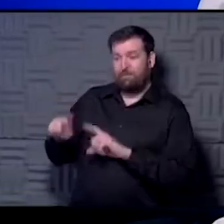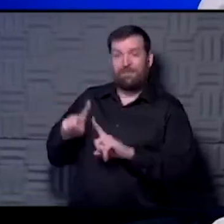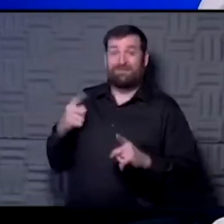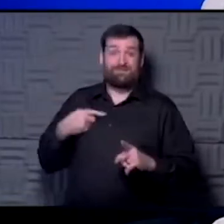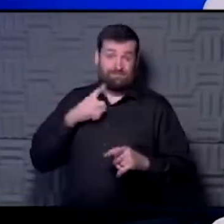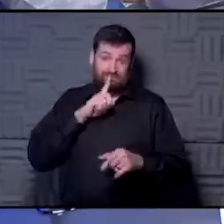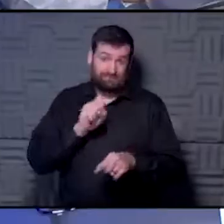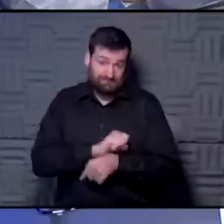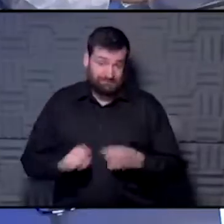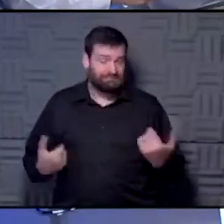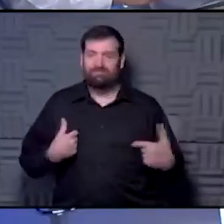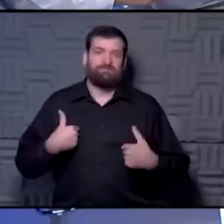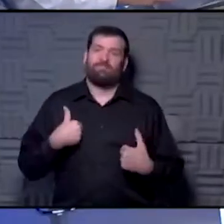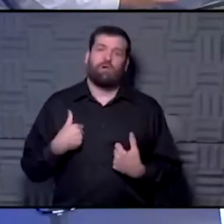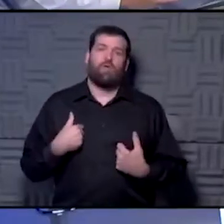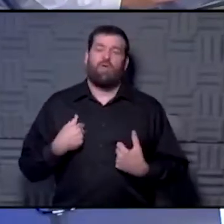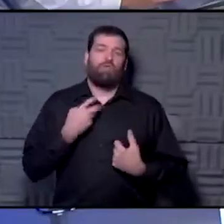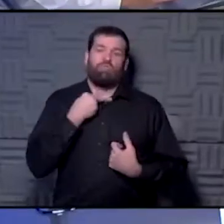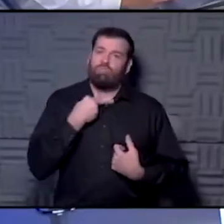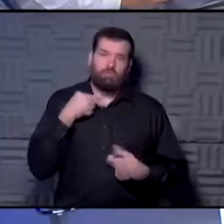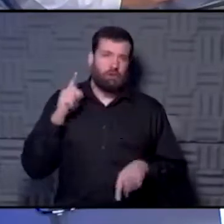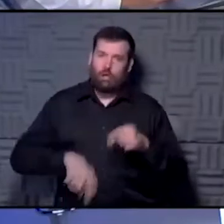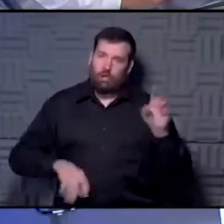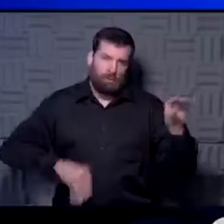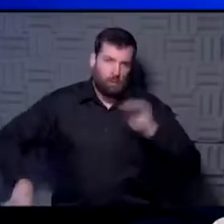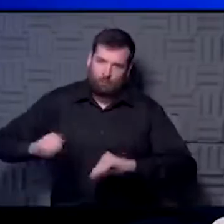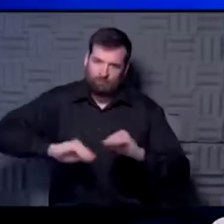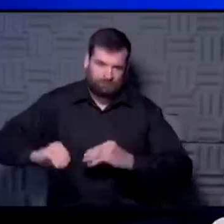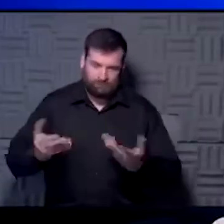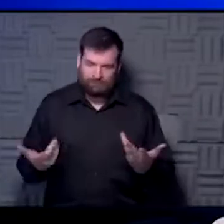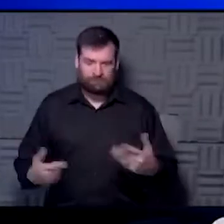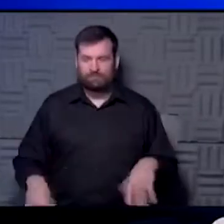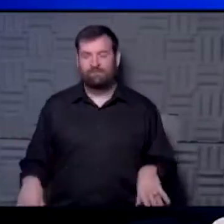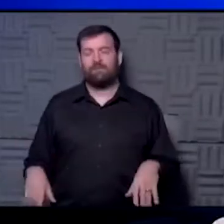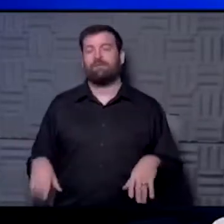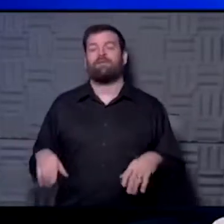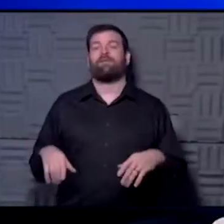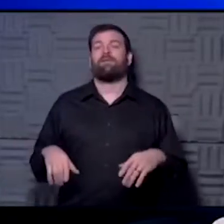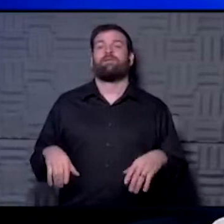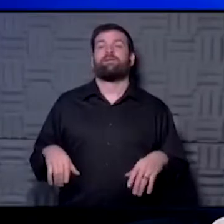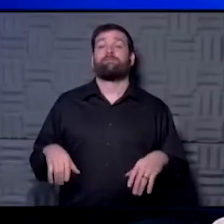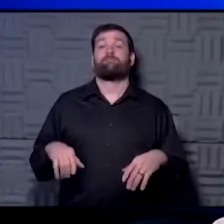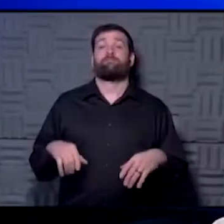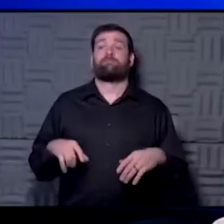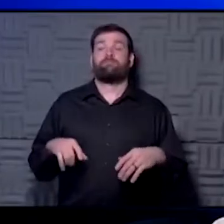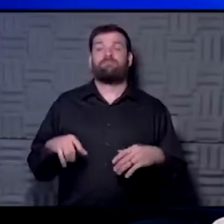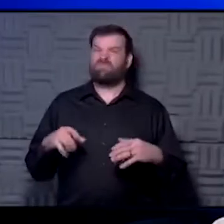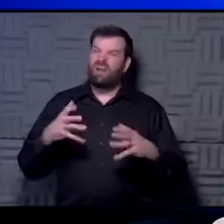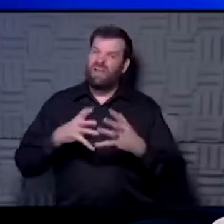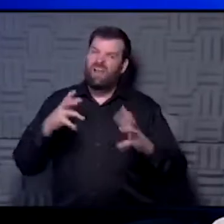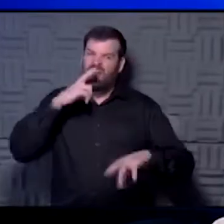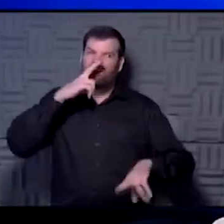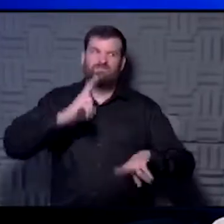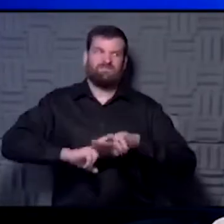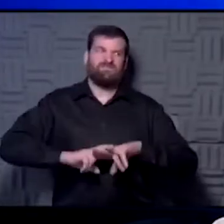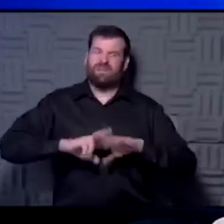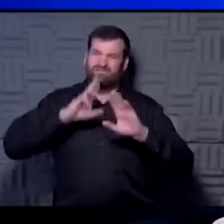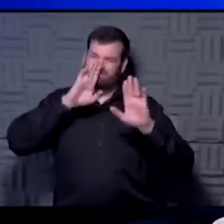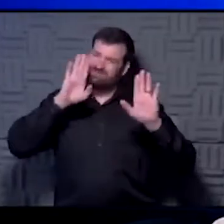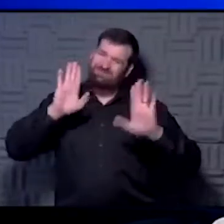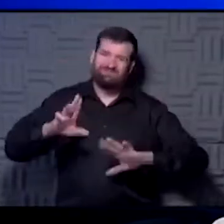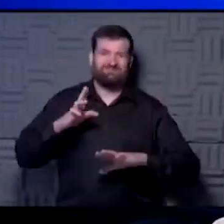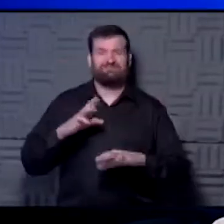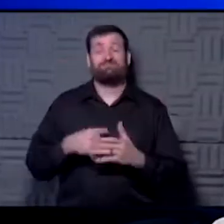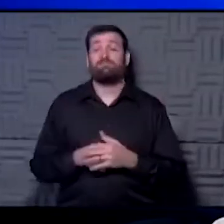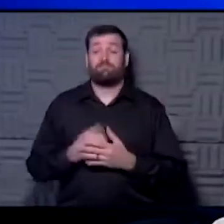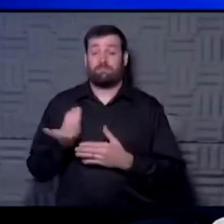move, and so we were just trying to throw the ball and hope somebody would catch it. In the meantime, we had a lot of fun. What a great thing. And last